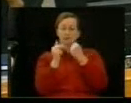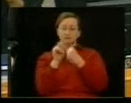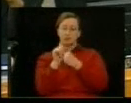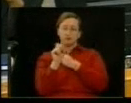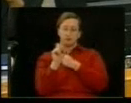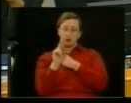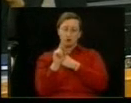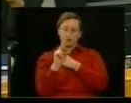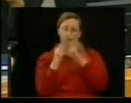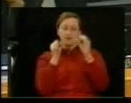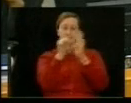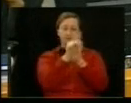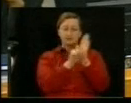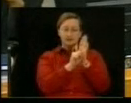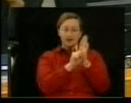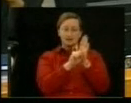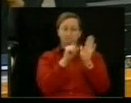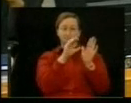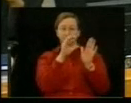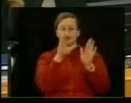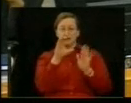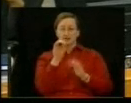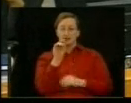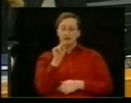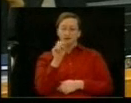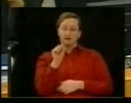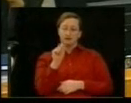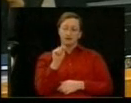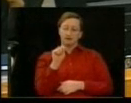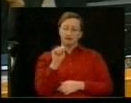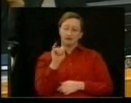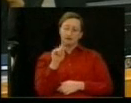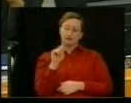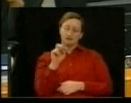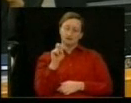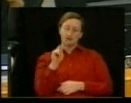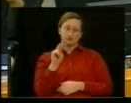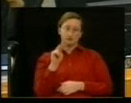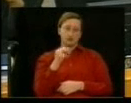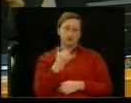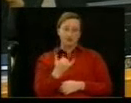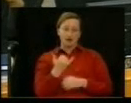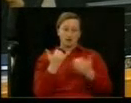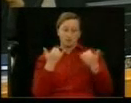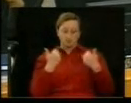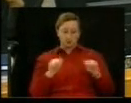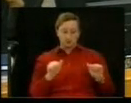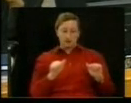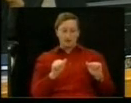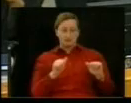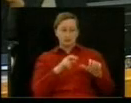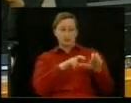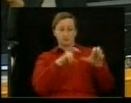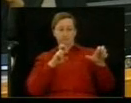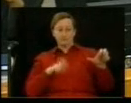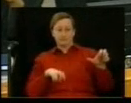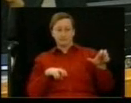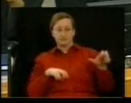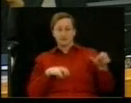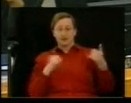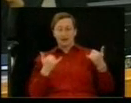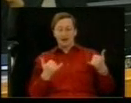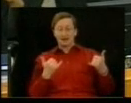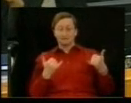constitution, and now we're trying to get out of what we took an oath to do. And I know there's times like these right now.